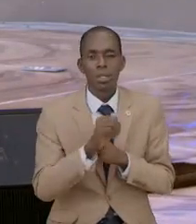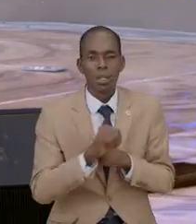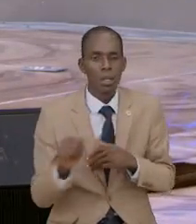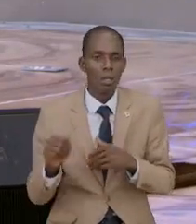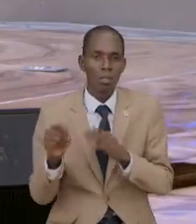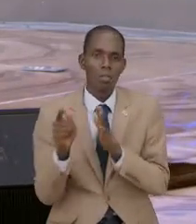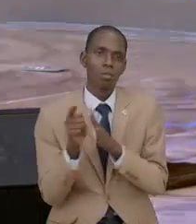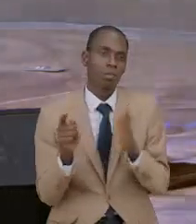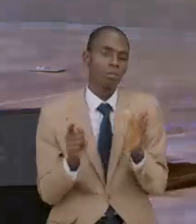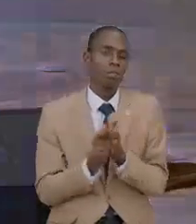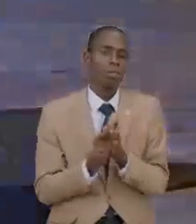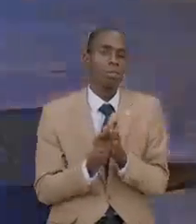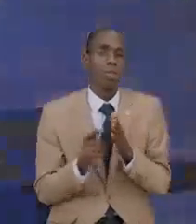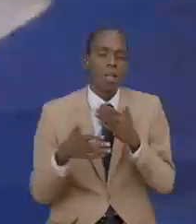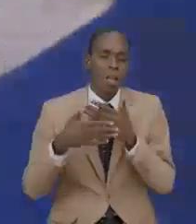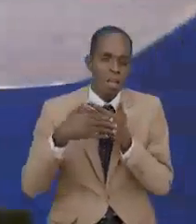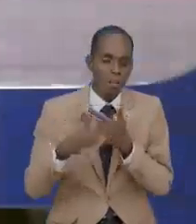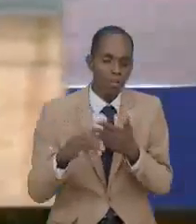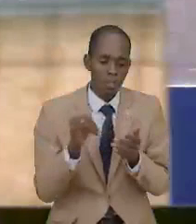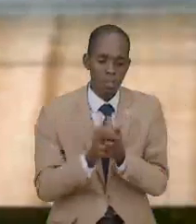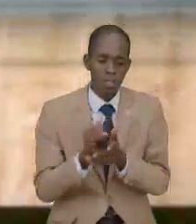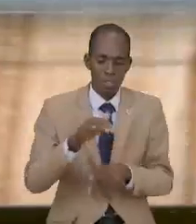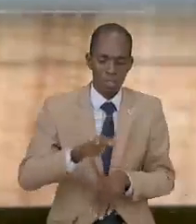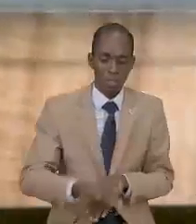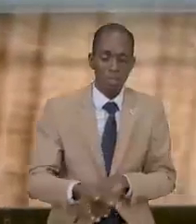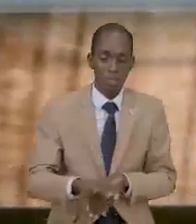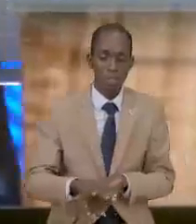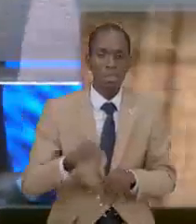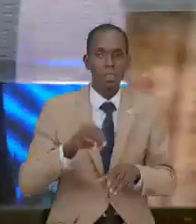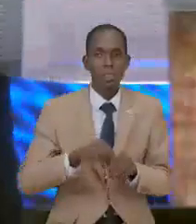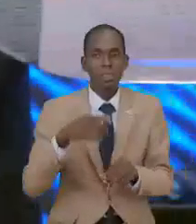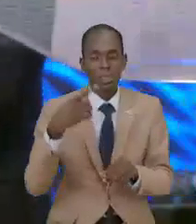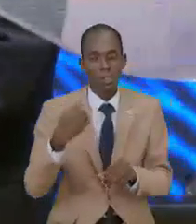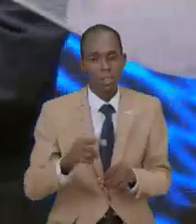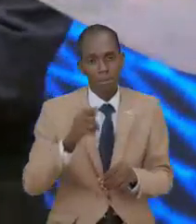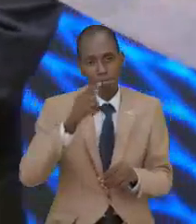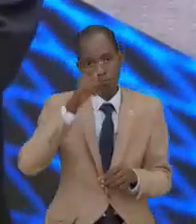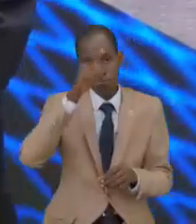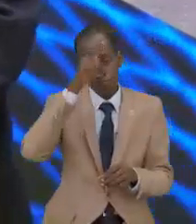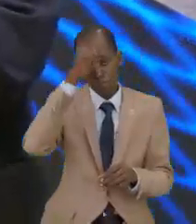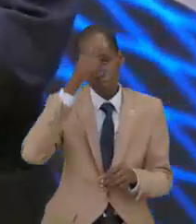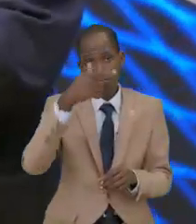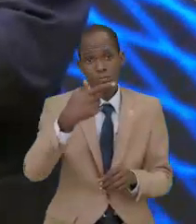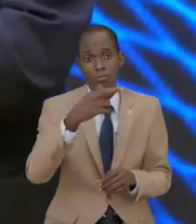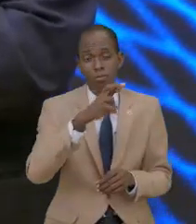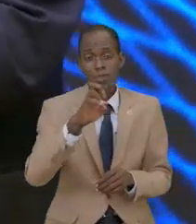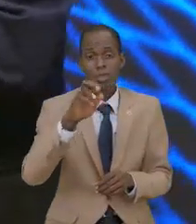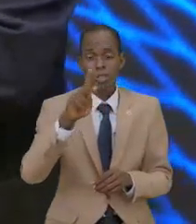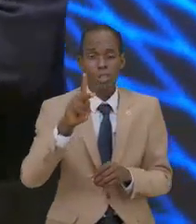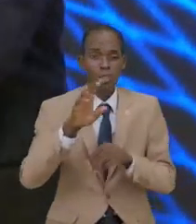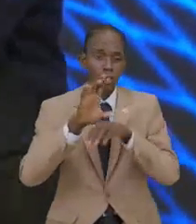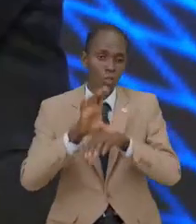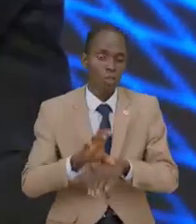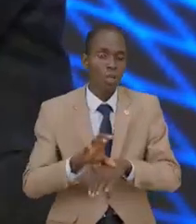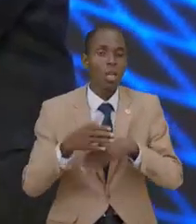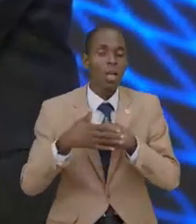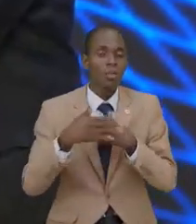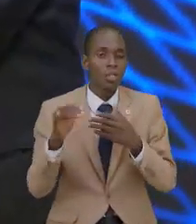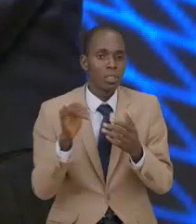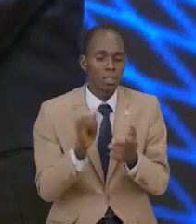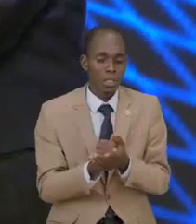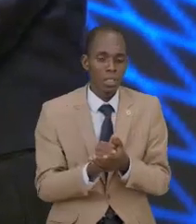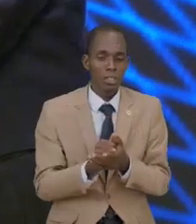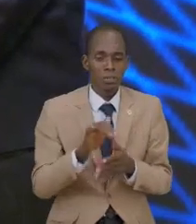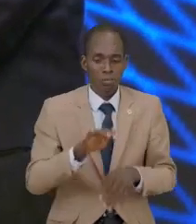schoolmaster. After that child in the Greek culture, at the first century, after that child had